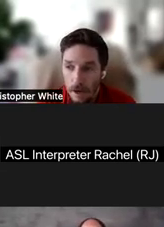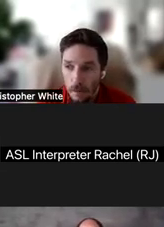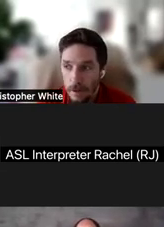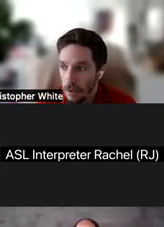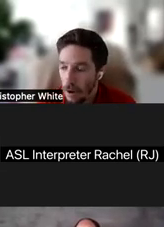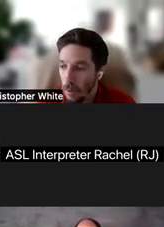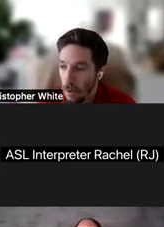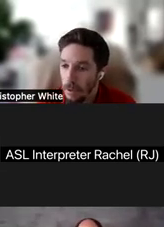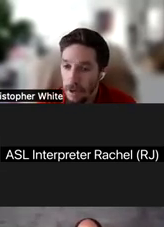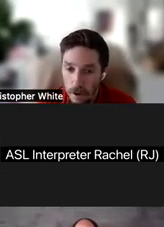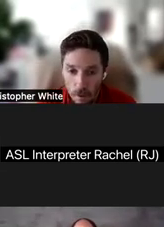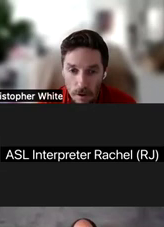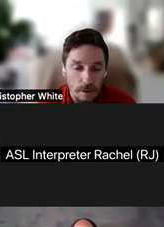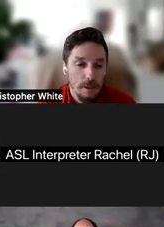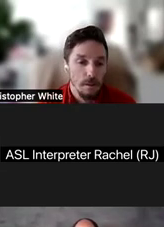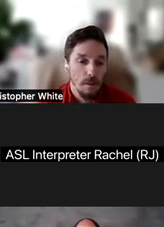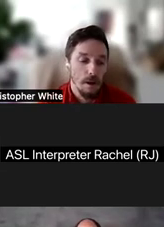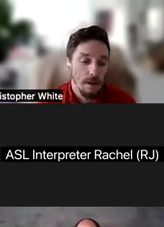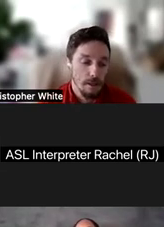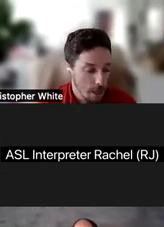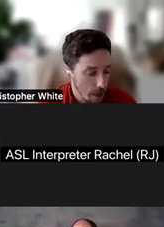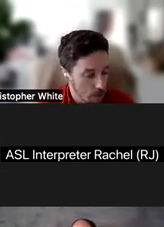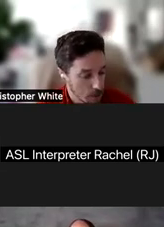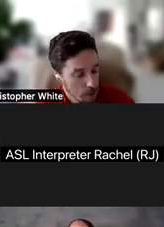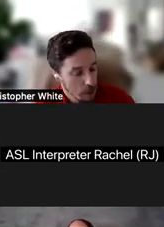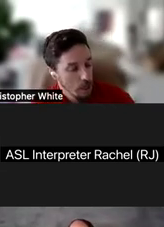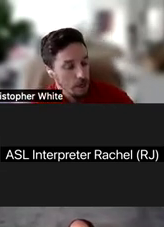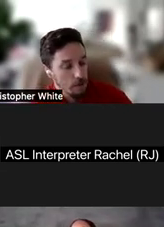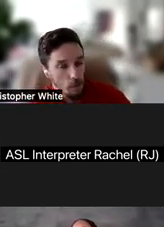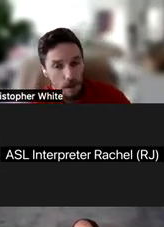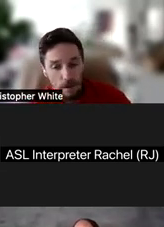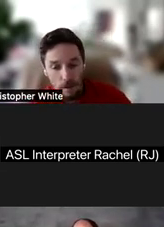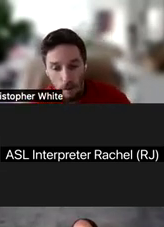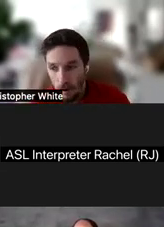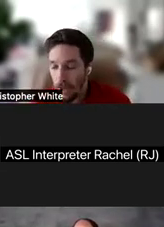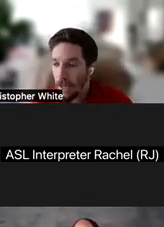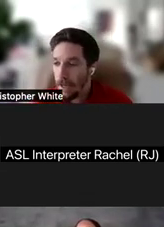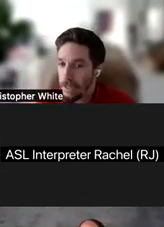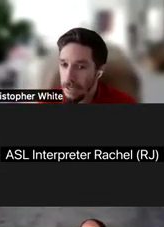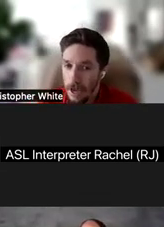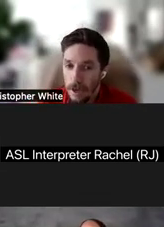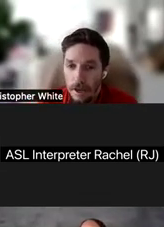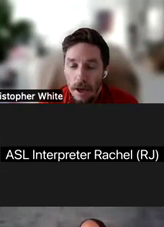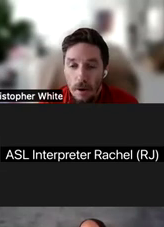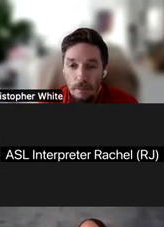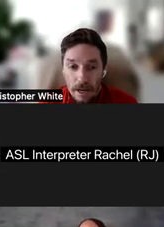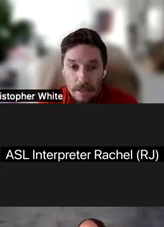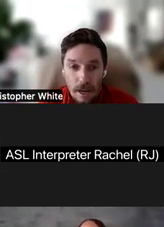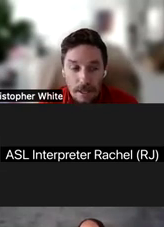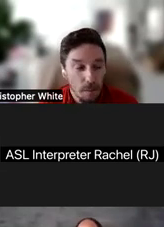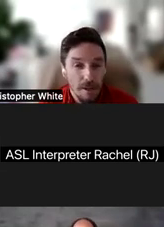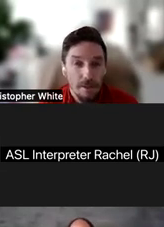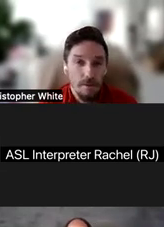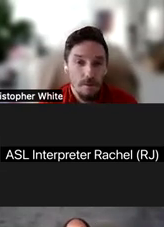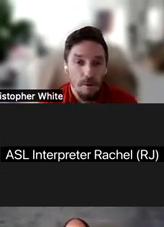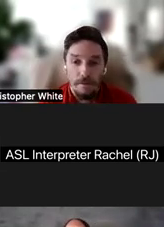And we've been doing great work with the mini awards as well as Shakeout with Mark and ECA. But